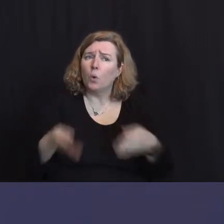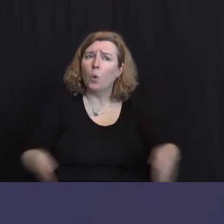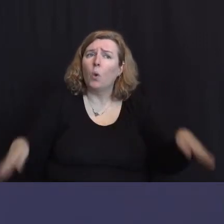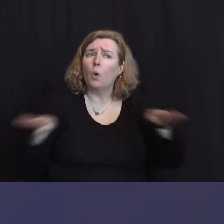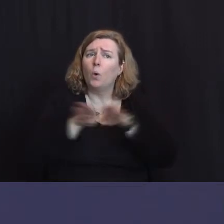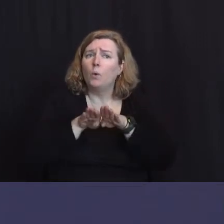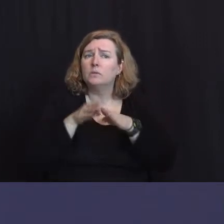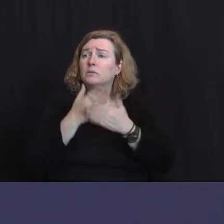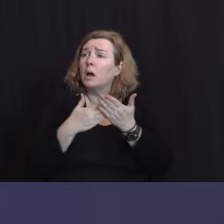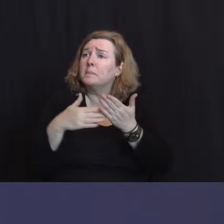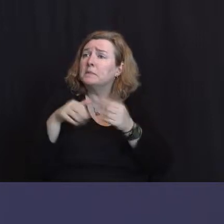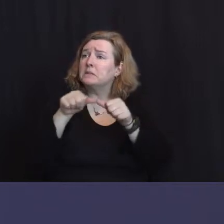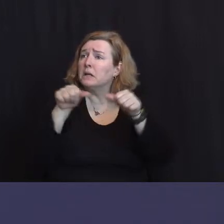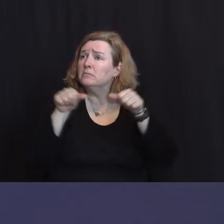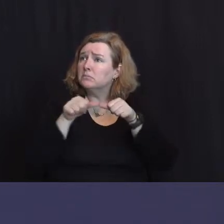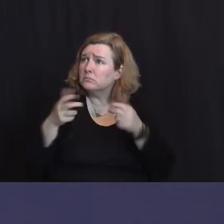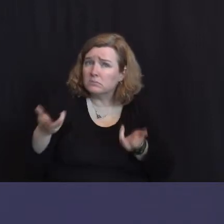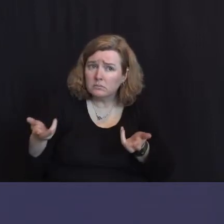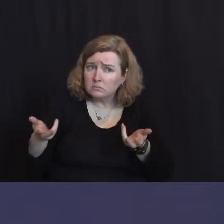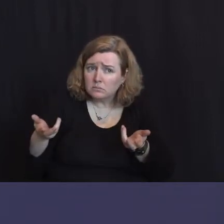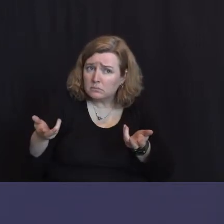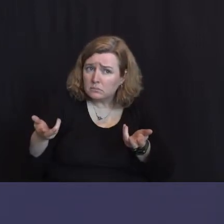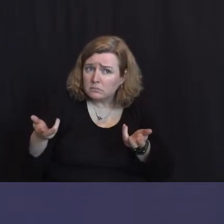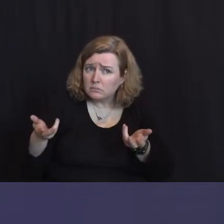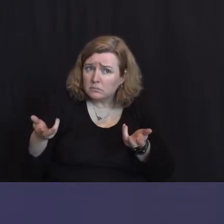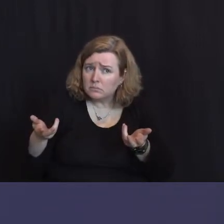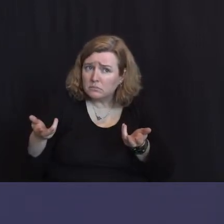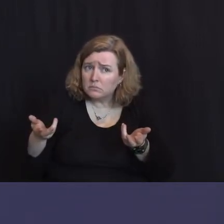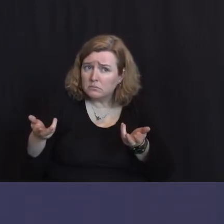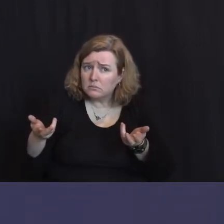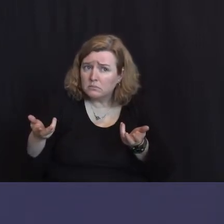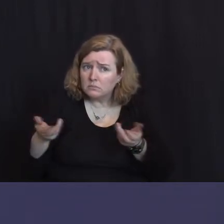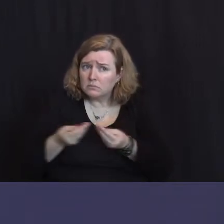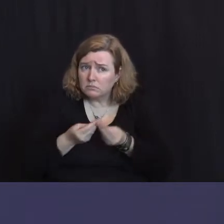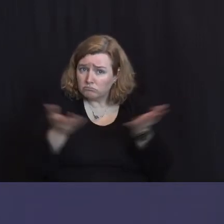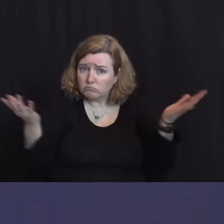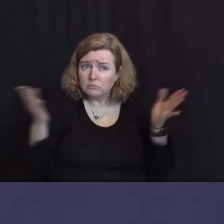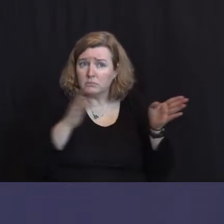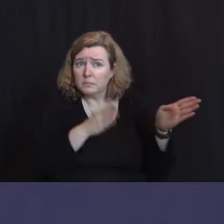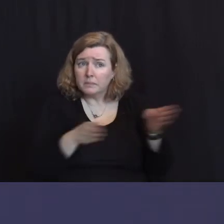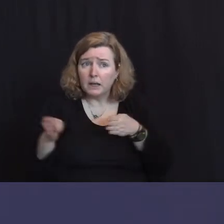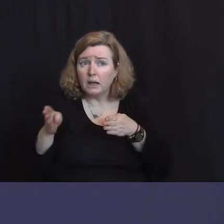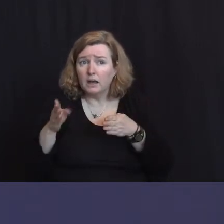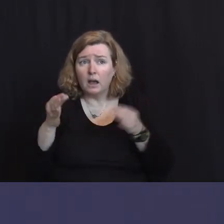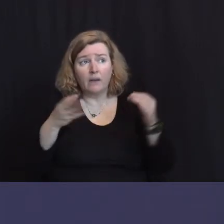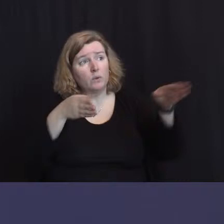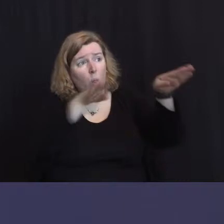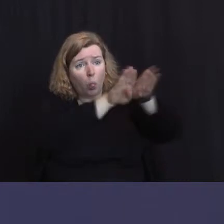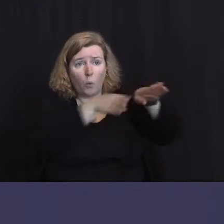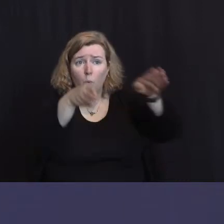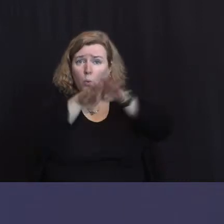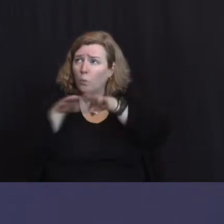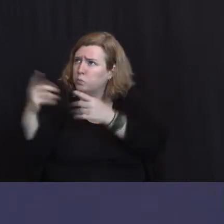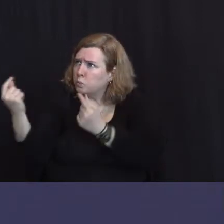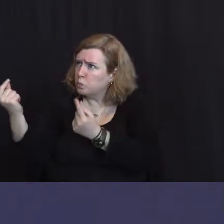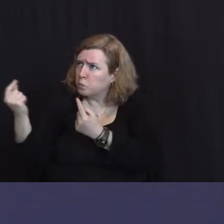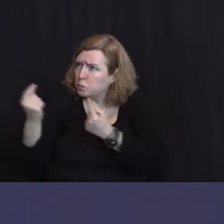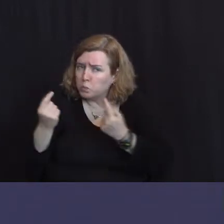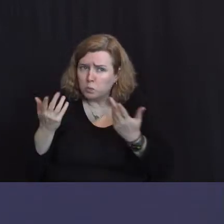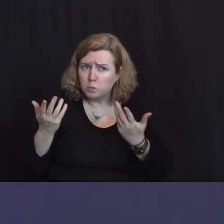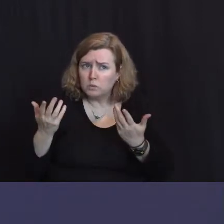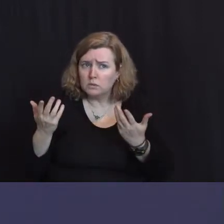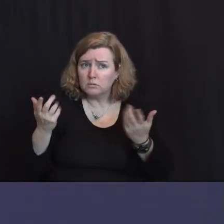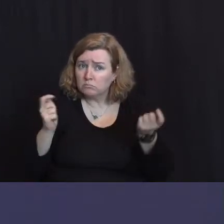doing? How is your distribution plan impacted by closures and declining demand, and can it respond to these changes quickly enough? And can we get numbers